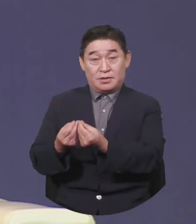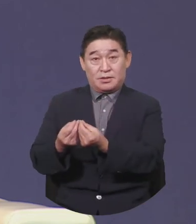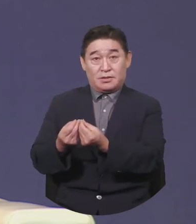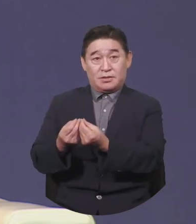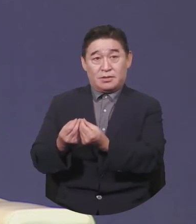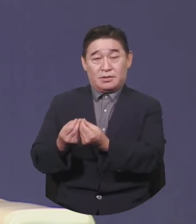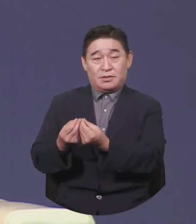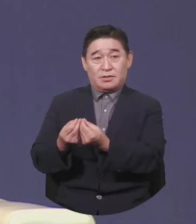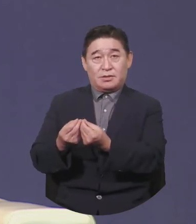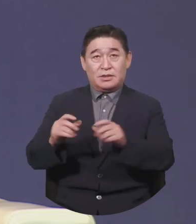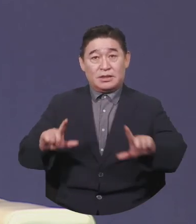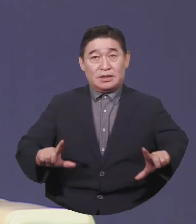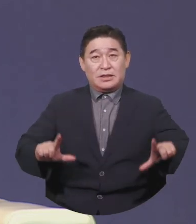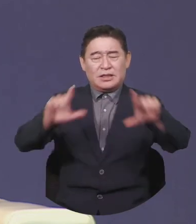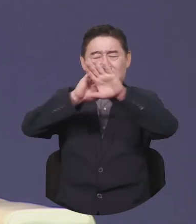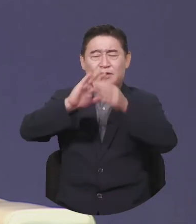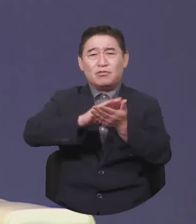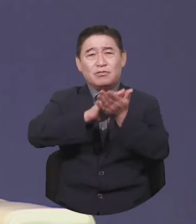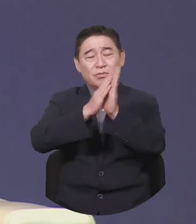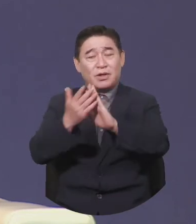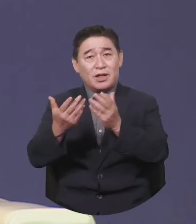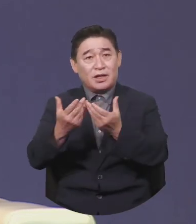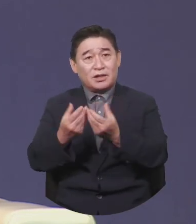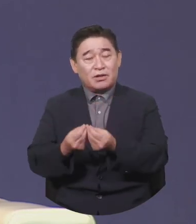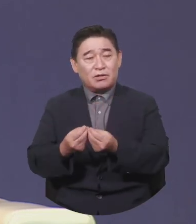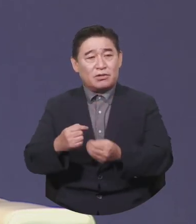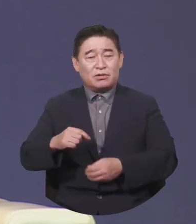by country. We need to do it together. And